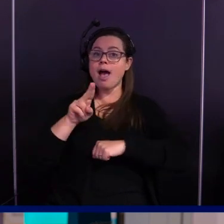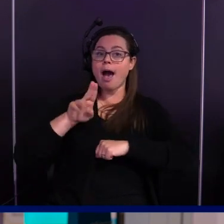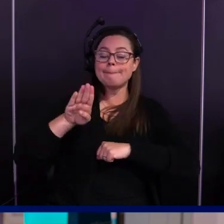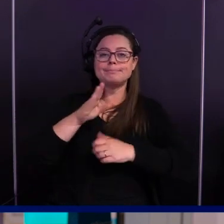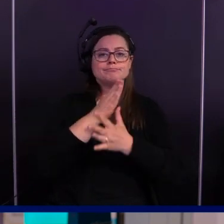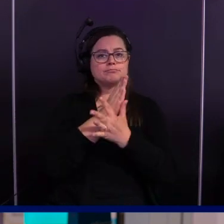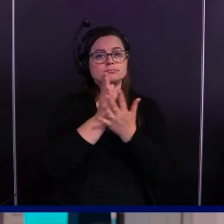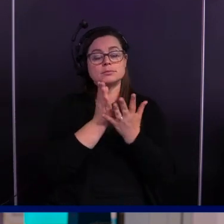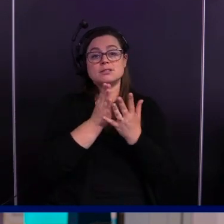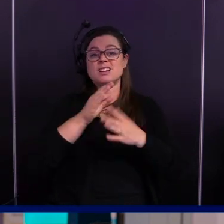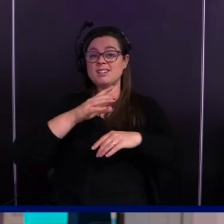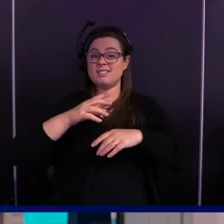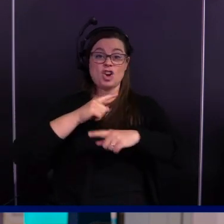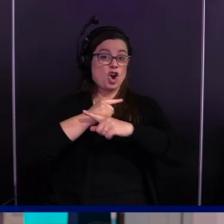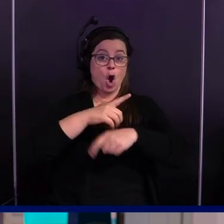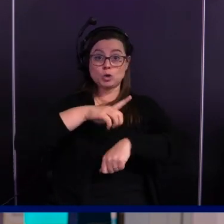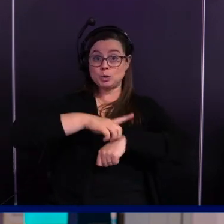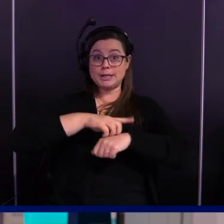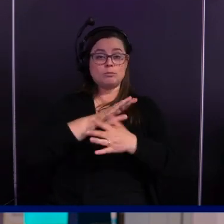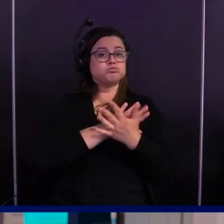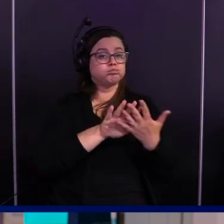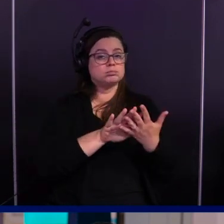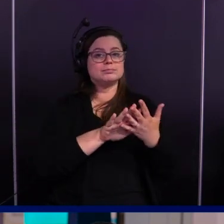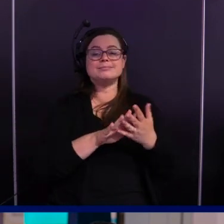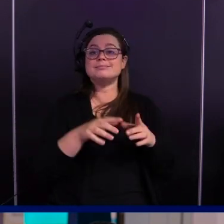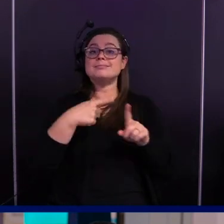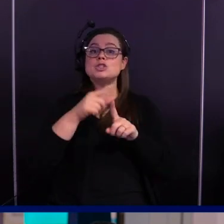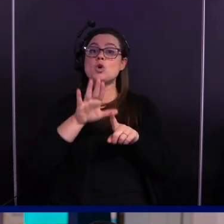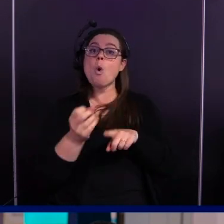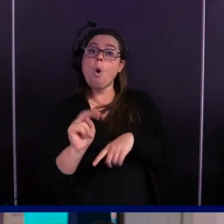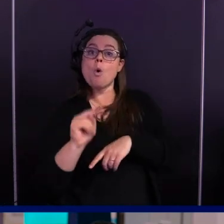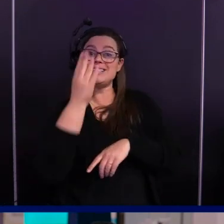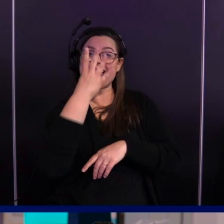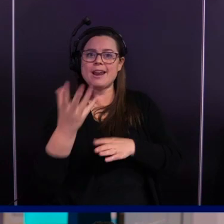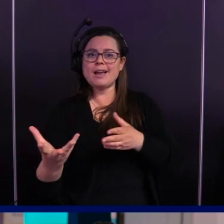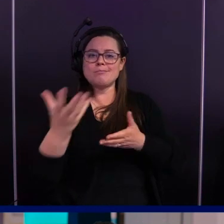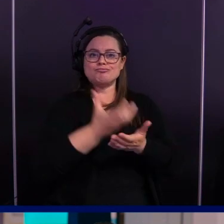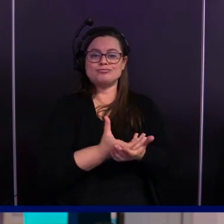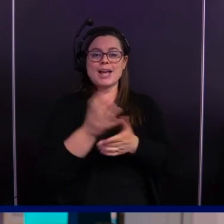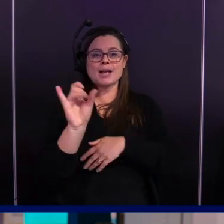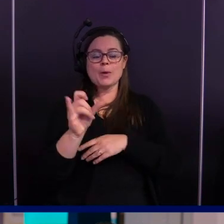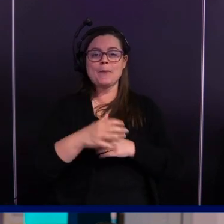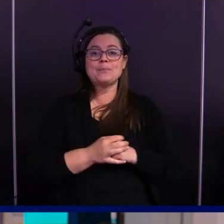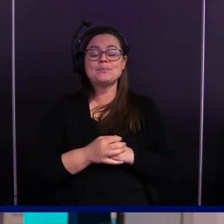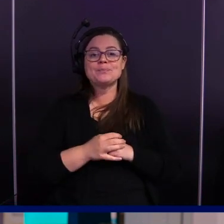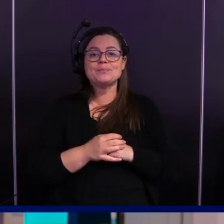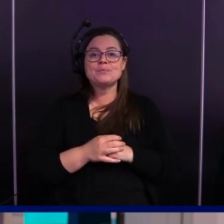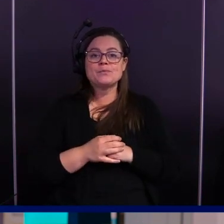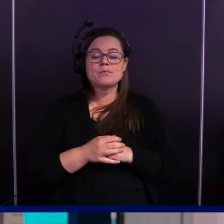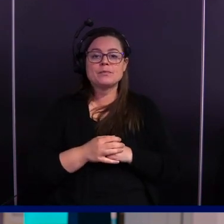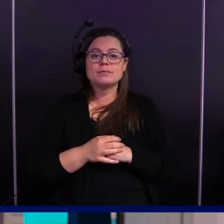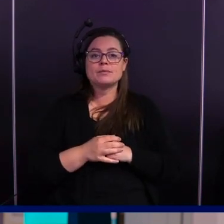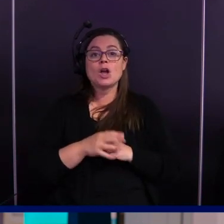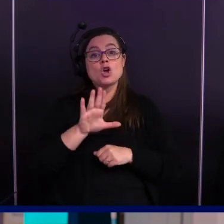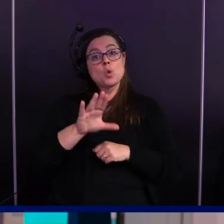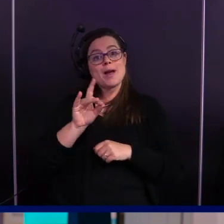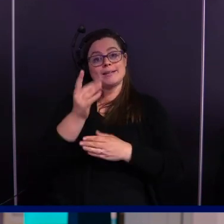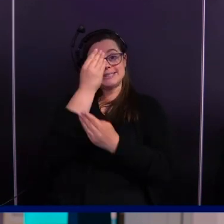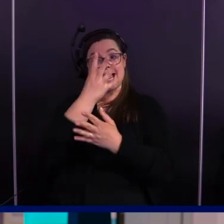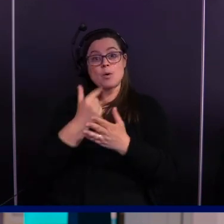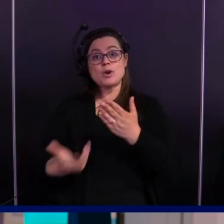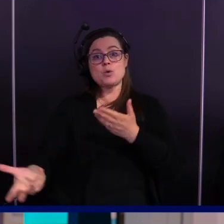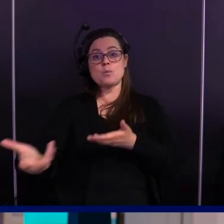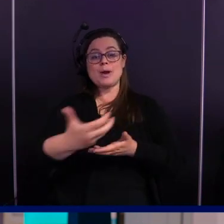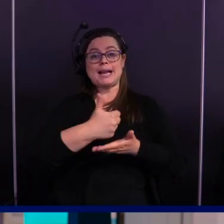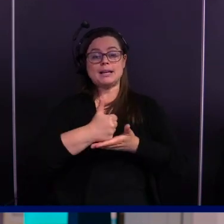well as GuardDuty. And then you can bring your own data as well. Once you bring the data, basically it create